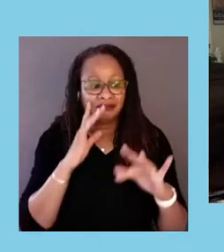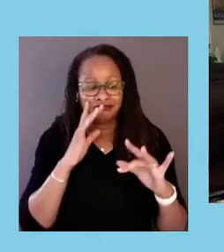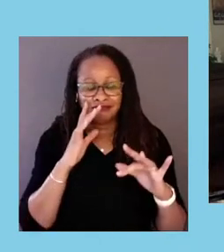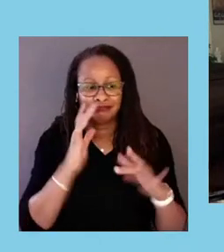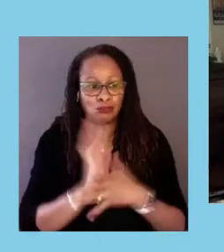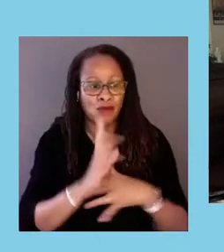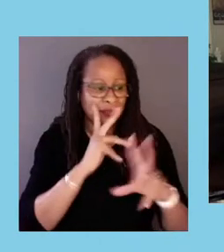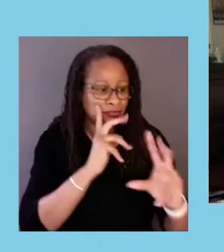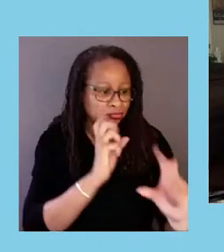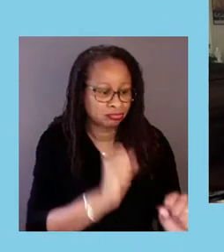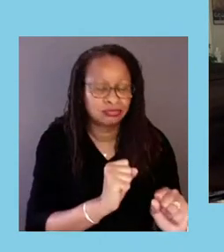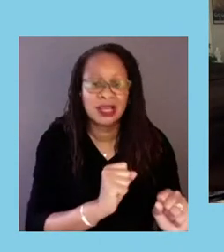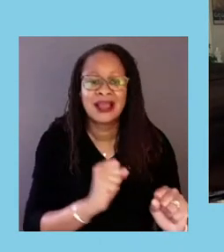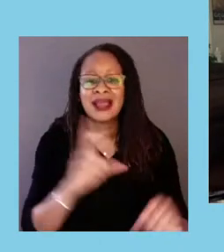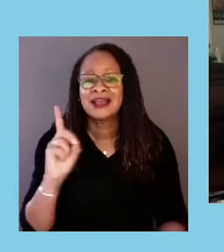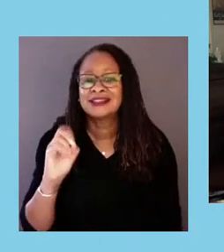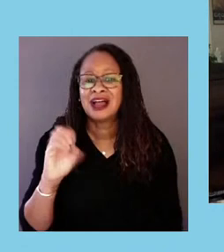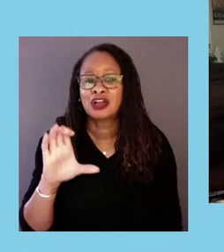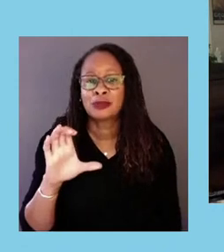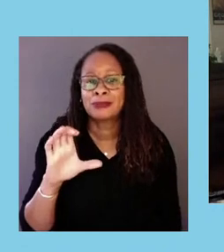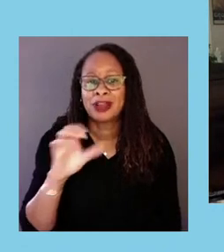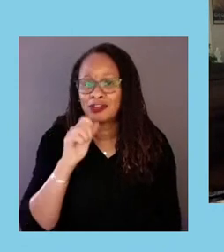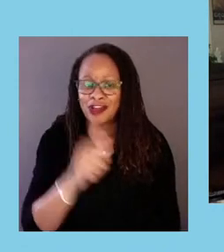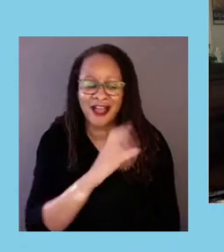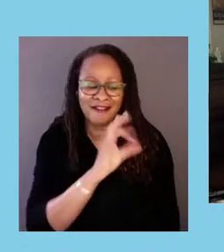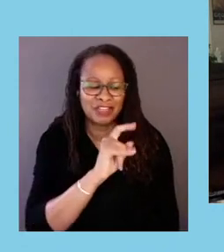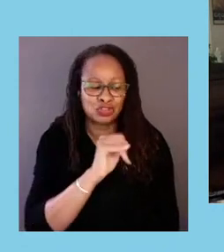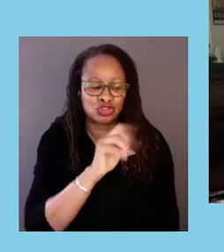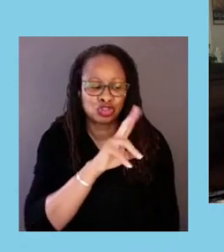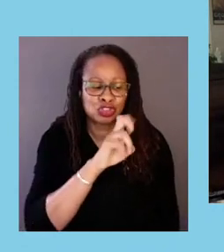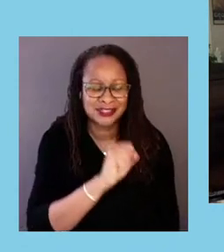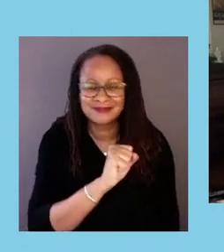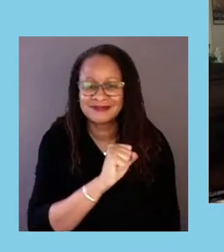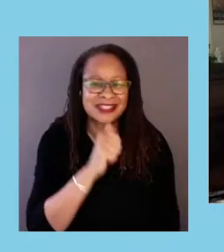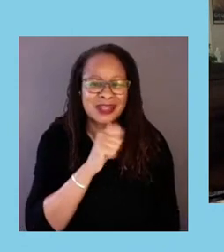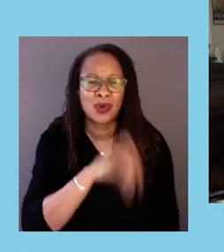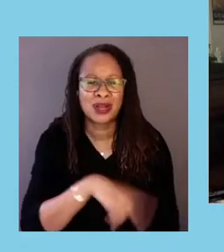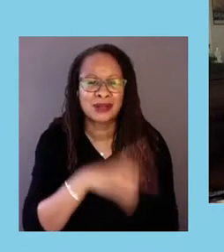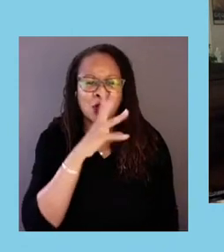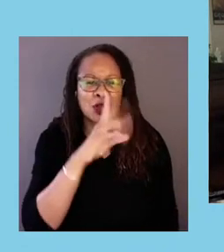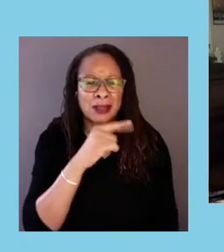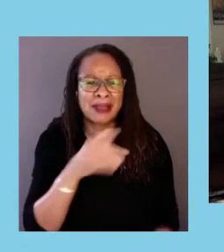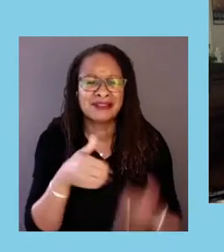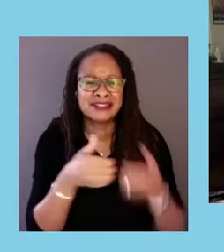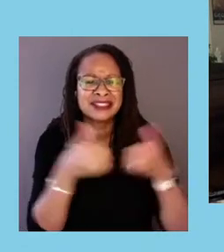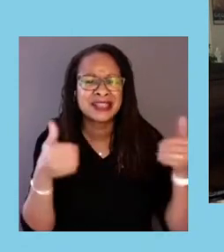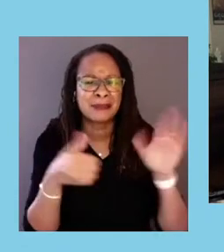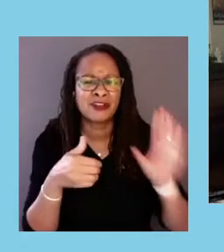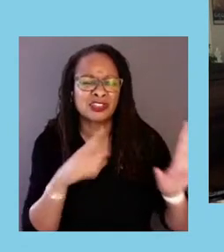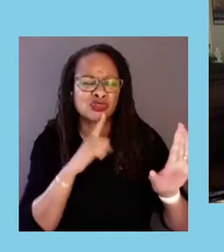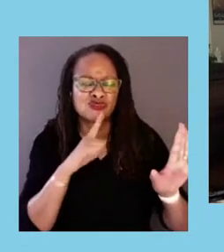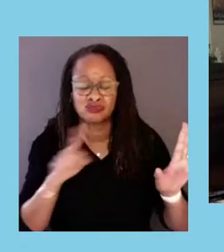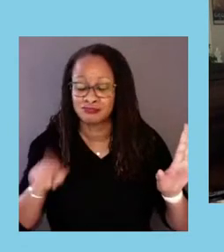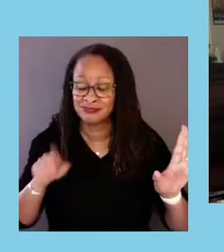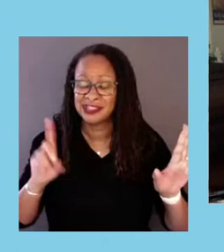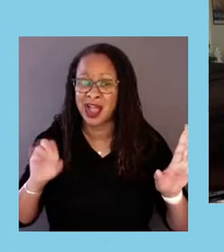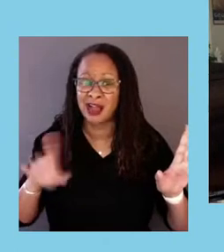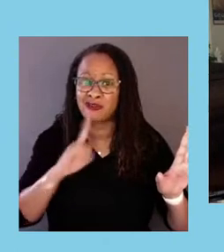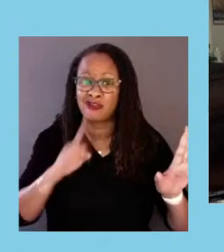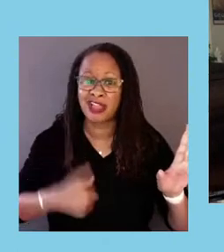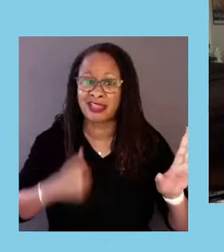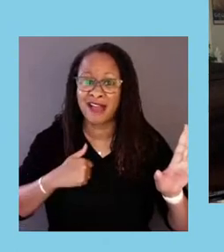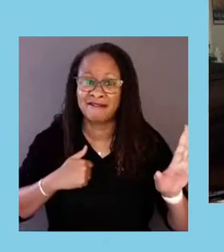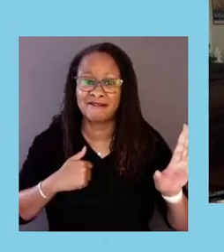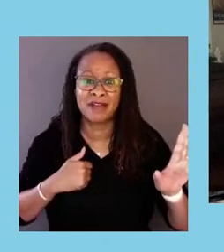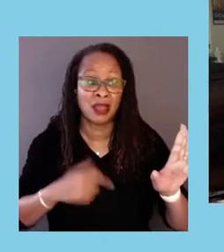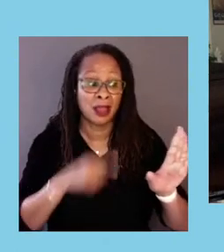documentaries aren't features. Like that's not what I'm talking about. Like that's its own separate thing because it's real life. And they're like big champions for film. It's